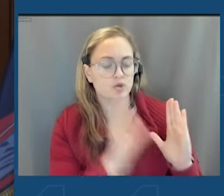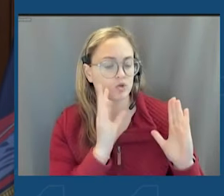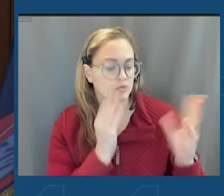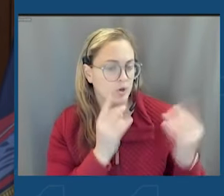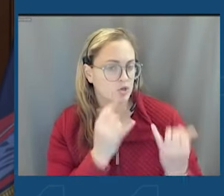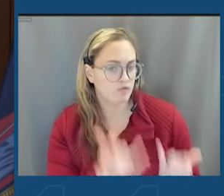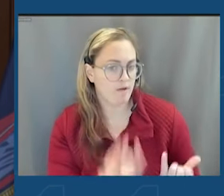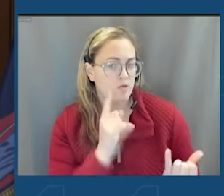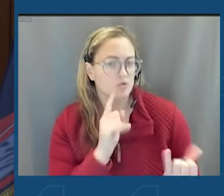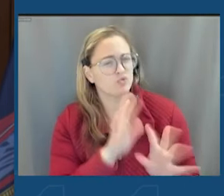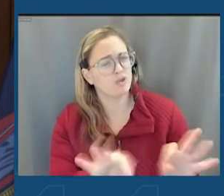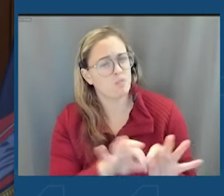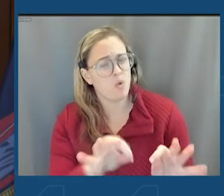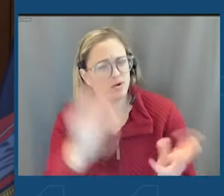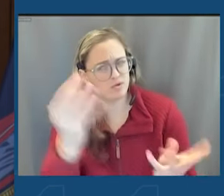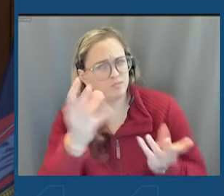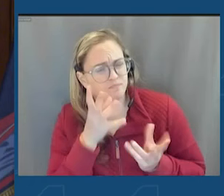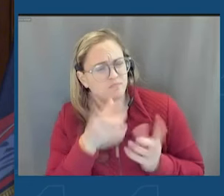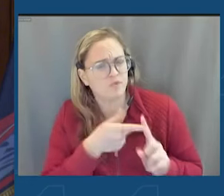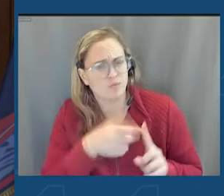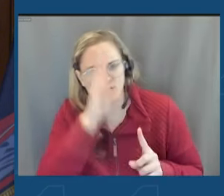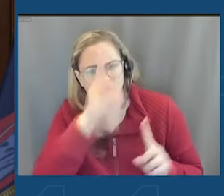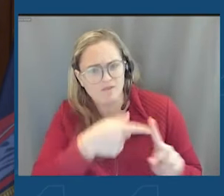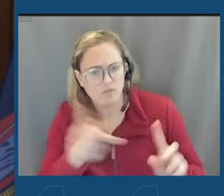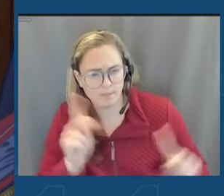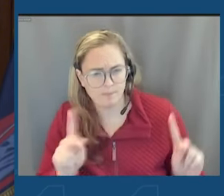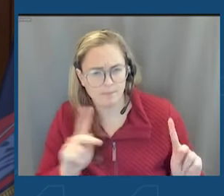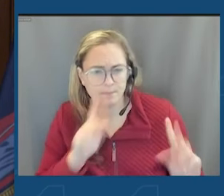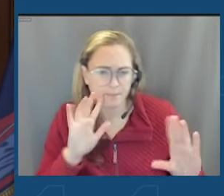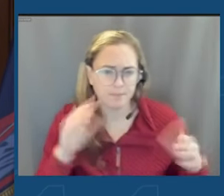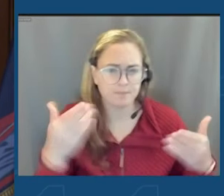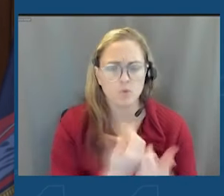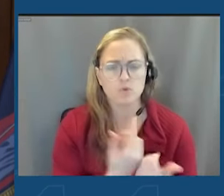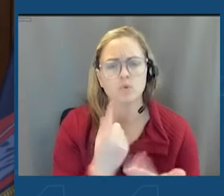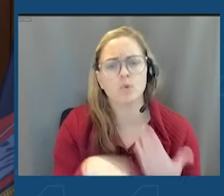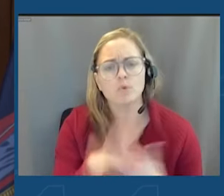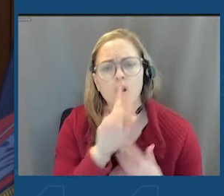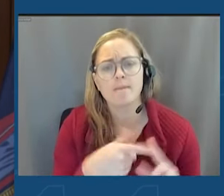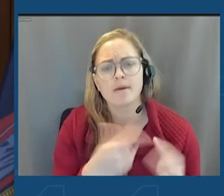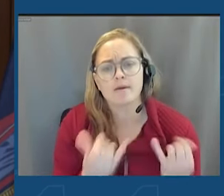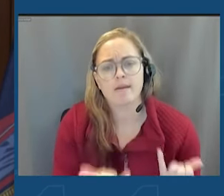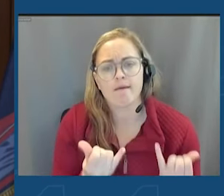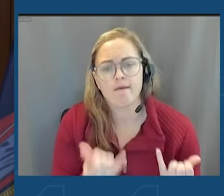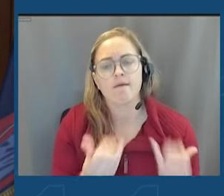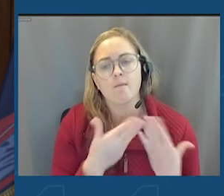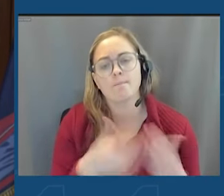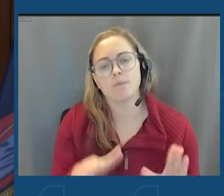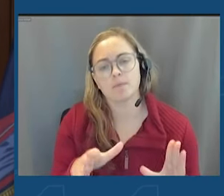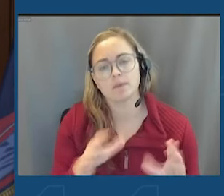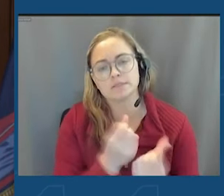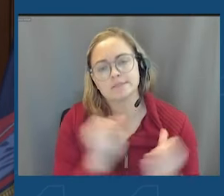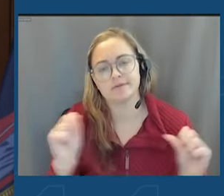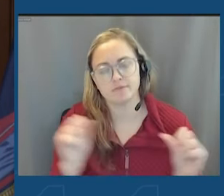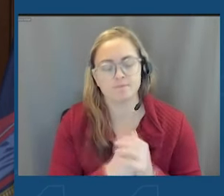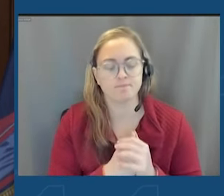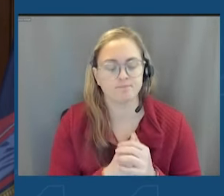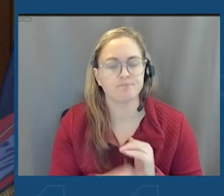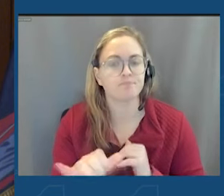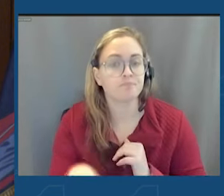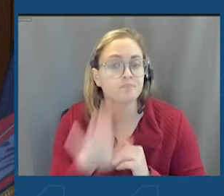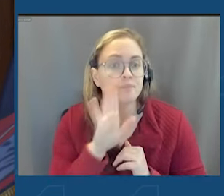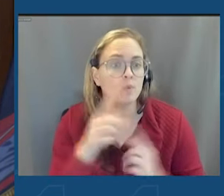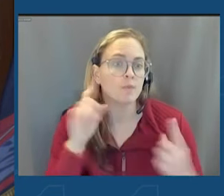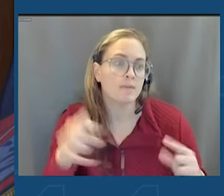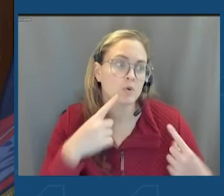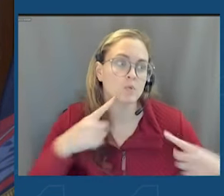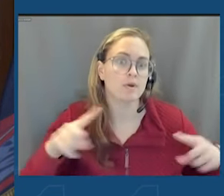and hear directly from people, as well as focusing on what we're going to talk about here today, which is public safety. And we're also going to be able to announce